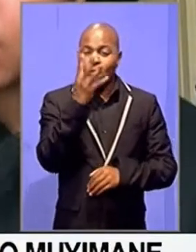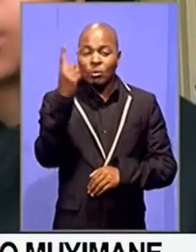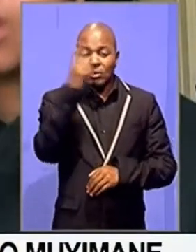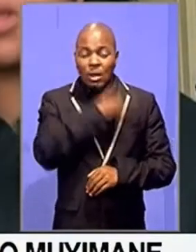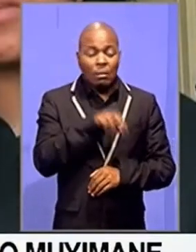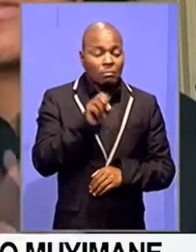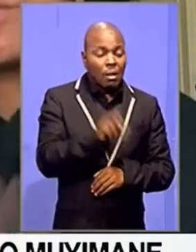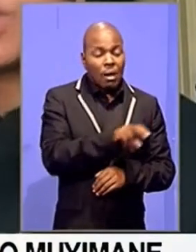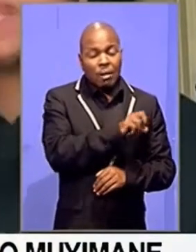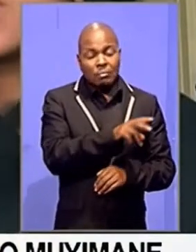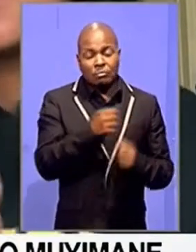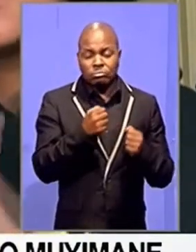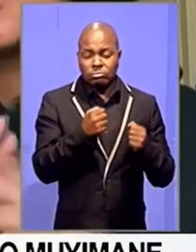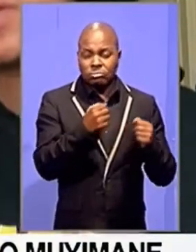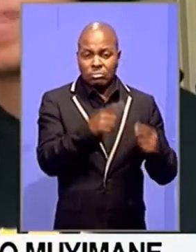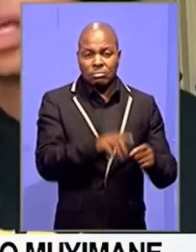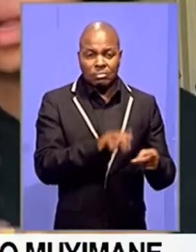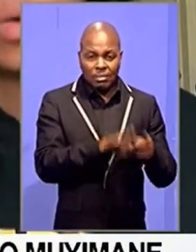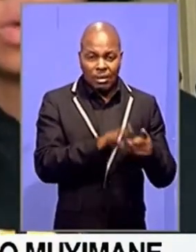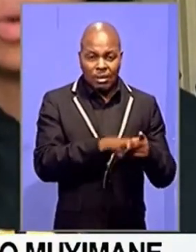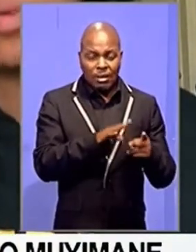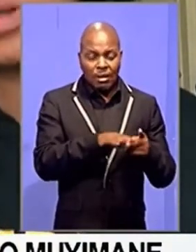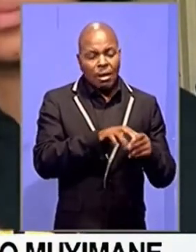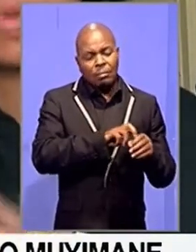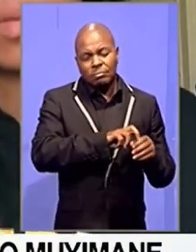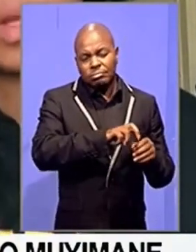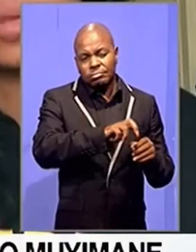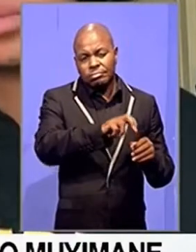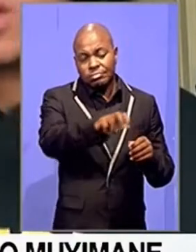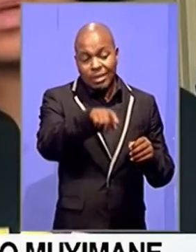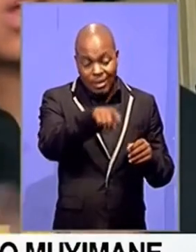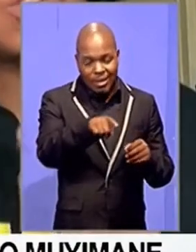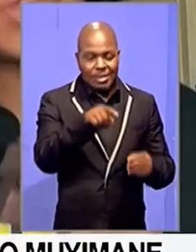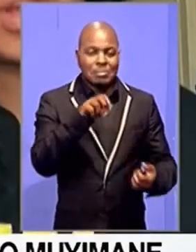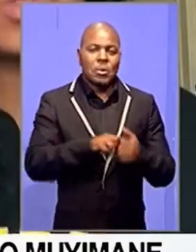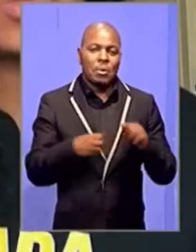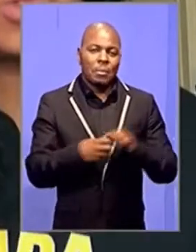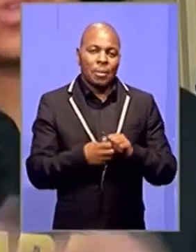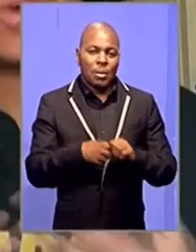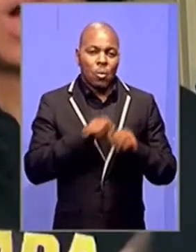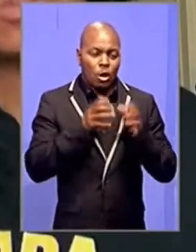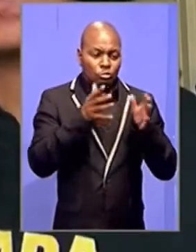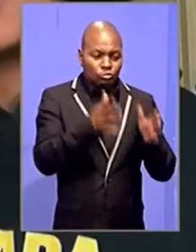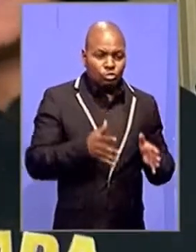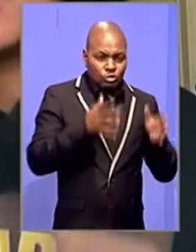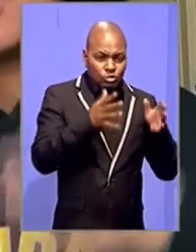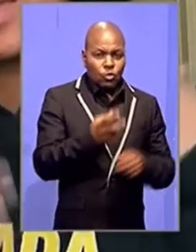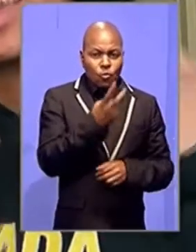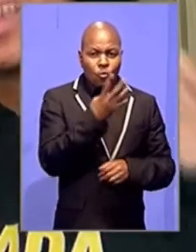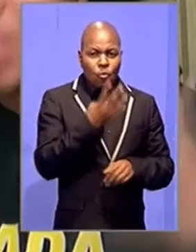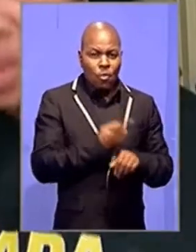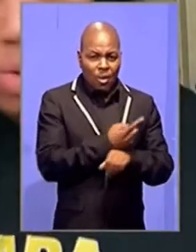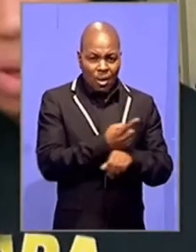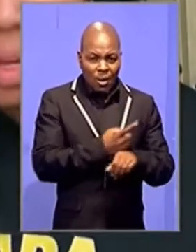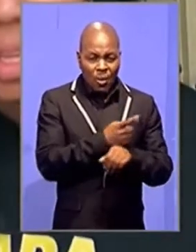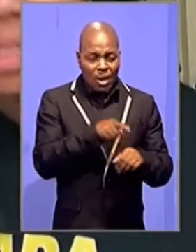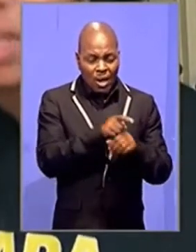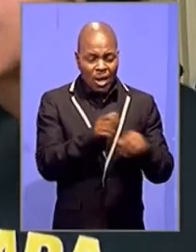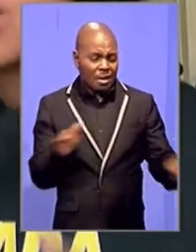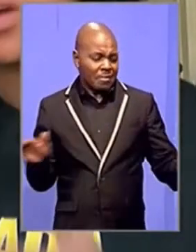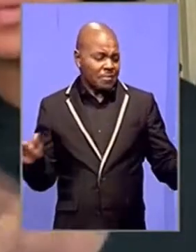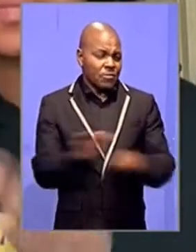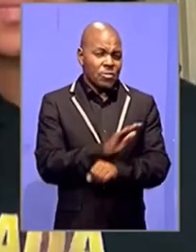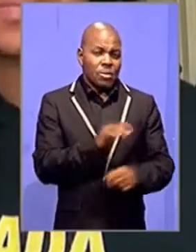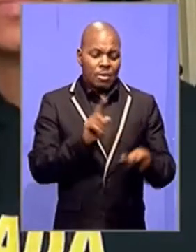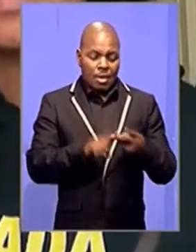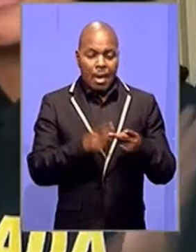travel. 4 days. Even the traveling alone was a problem. Trains were 24 hours. Trains were heavily crowded. We